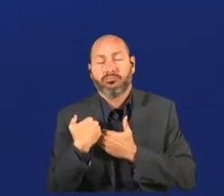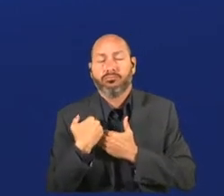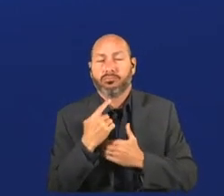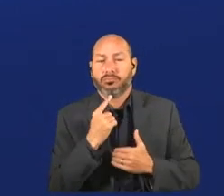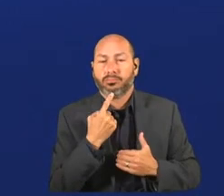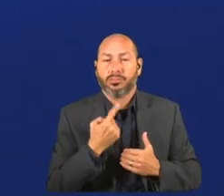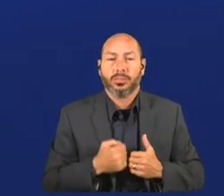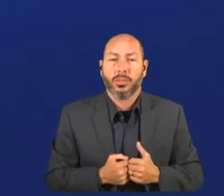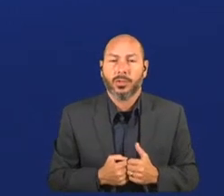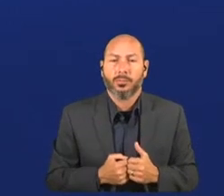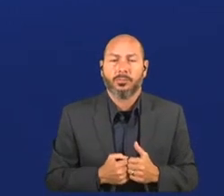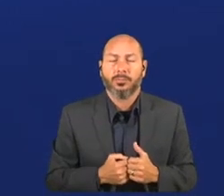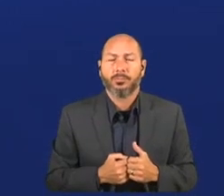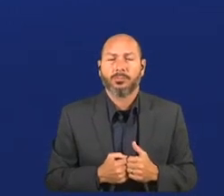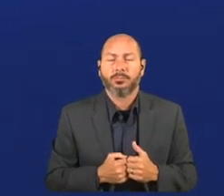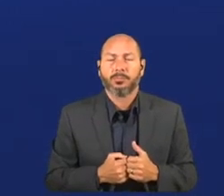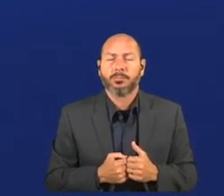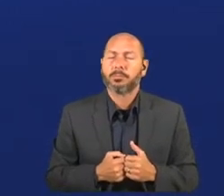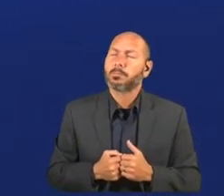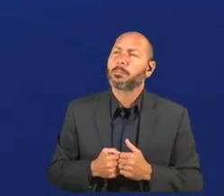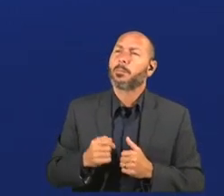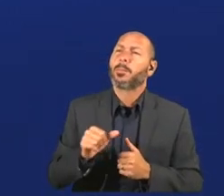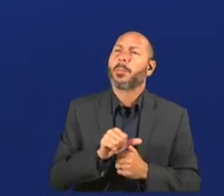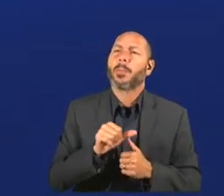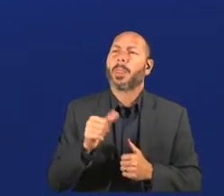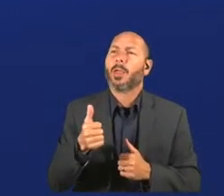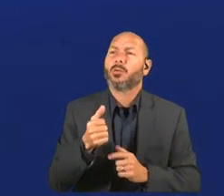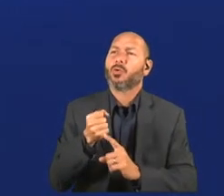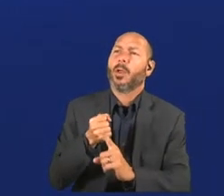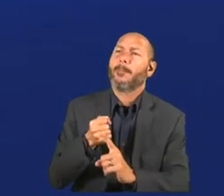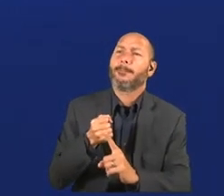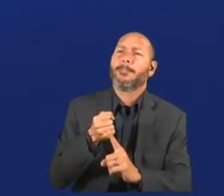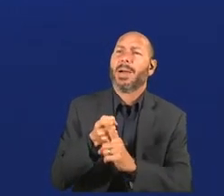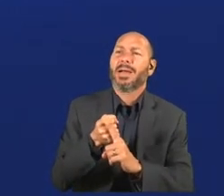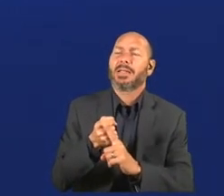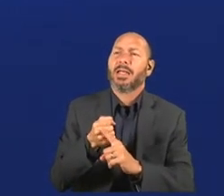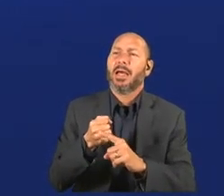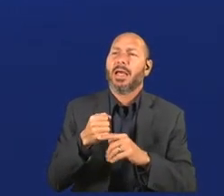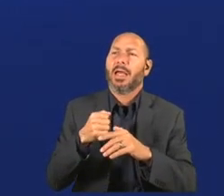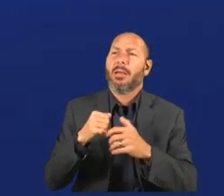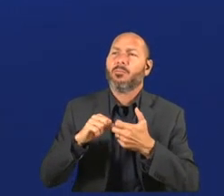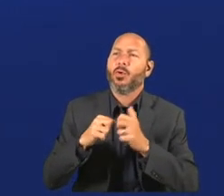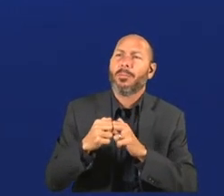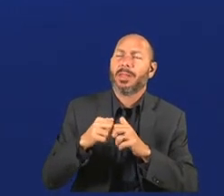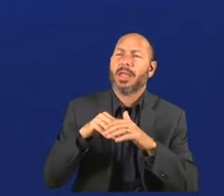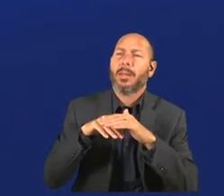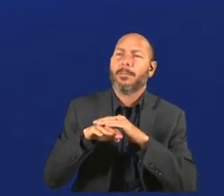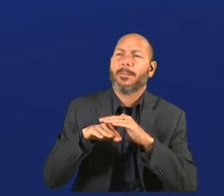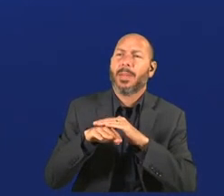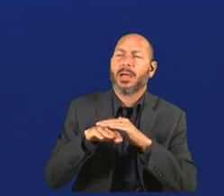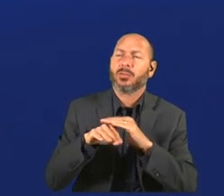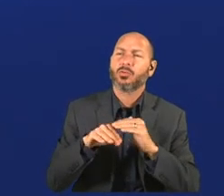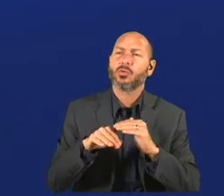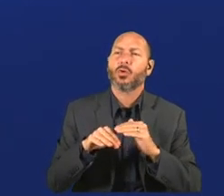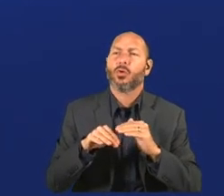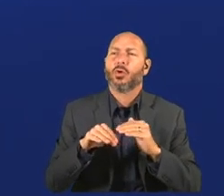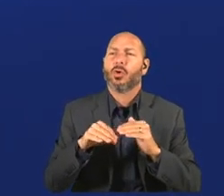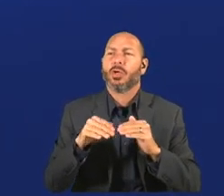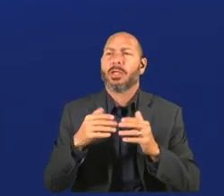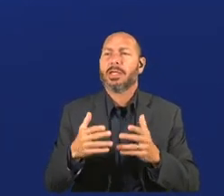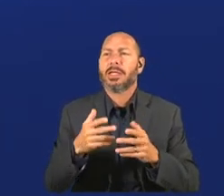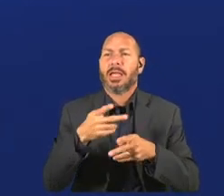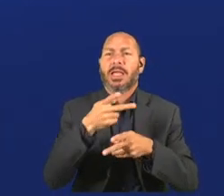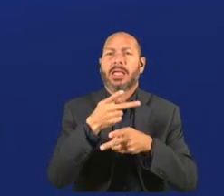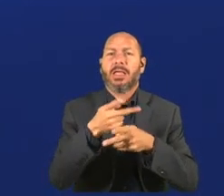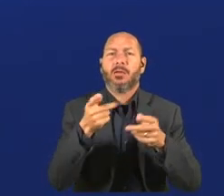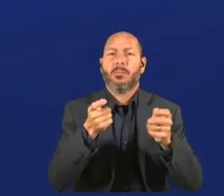One of the critical factors impacting the access problem is the lack of care management